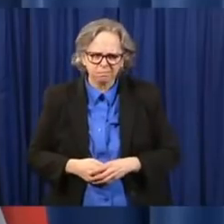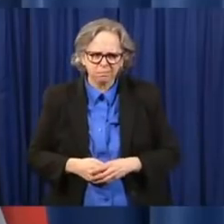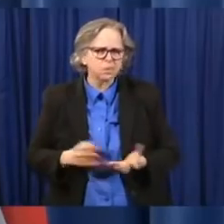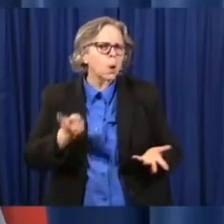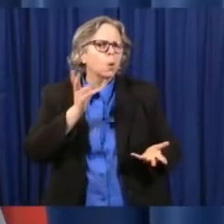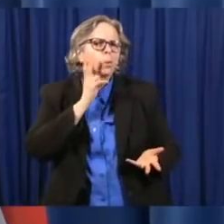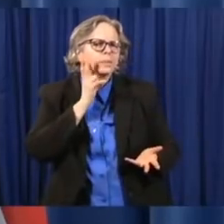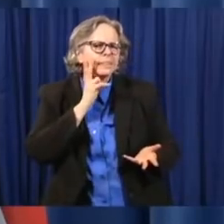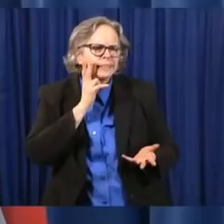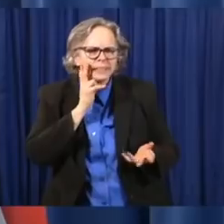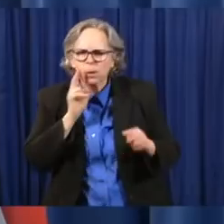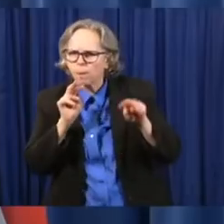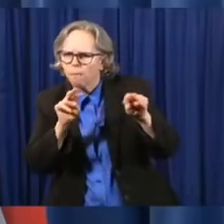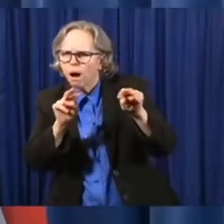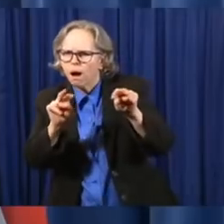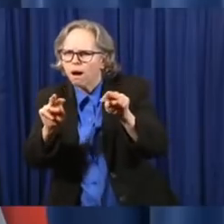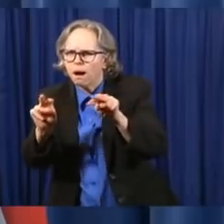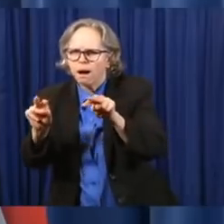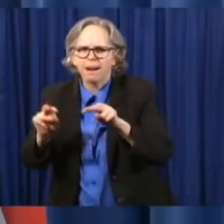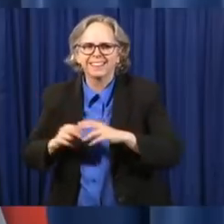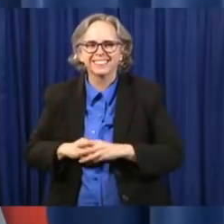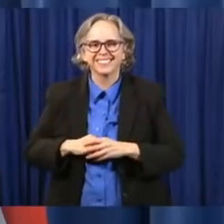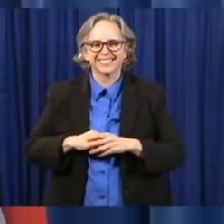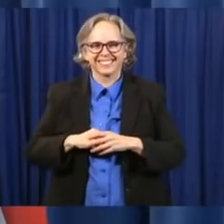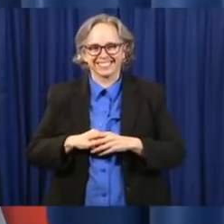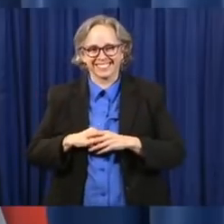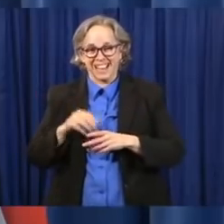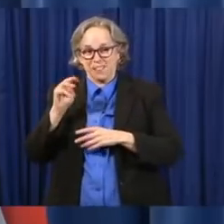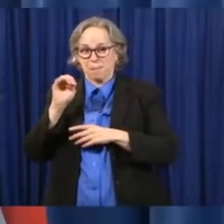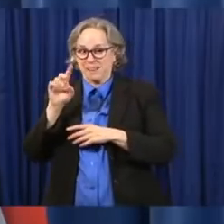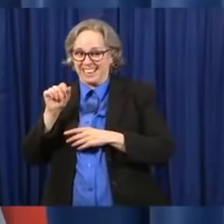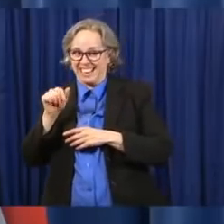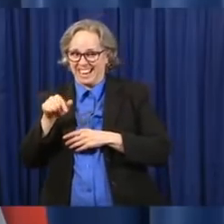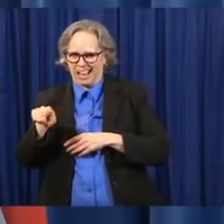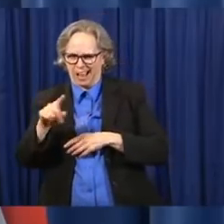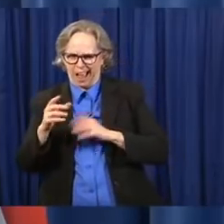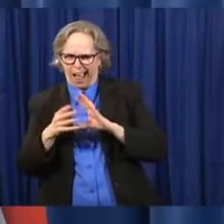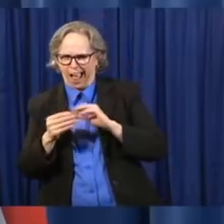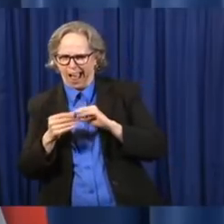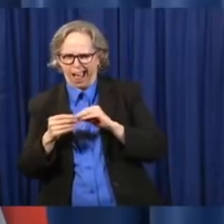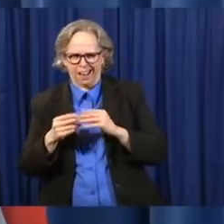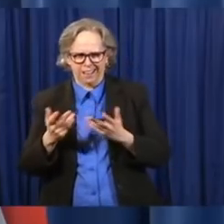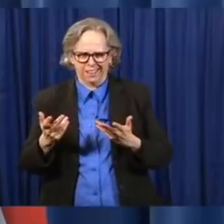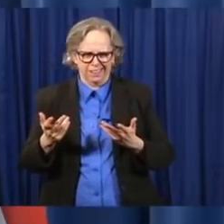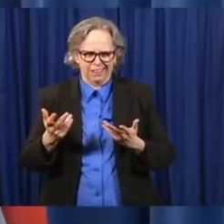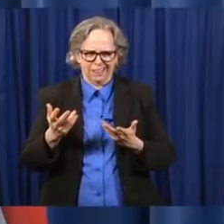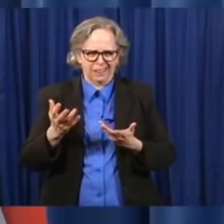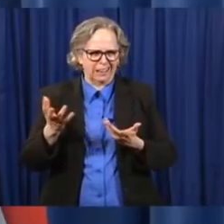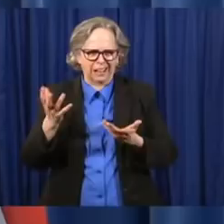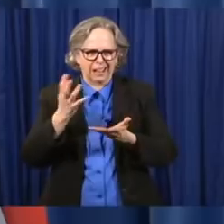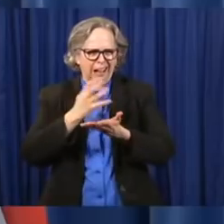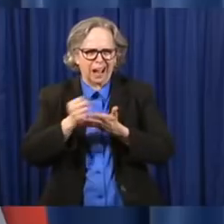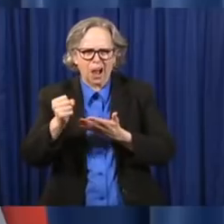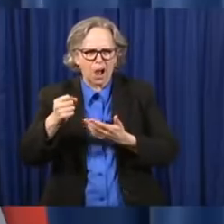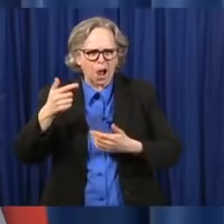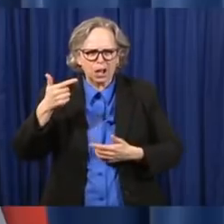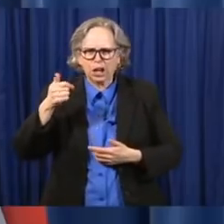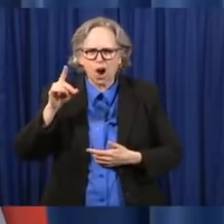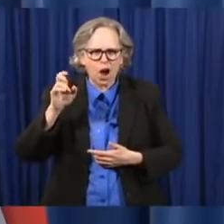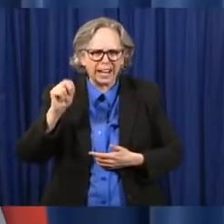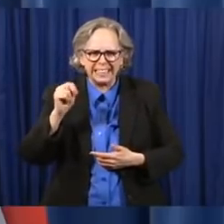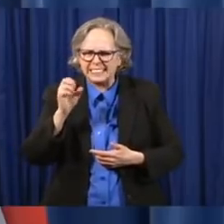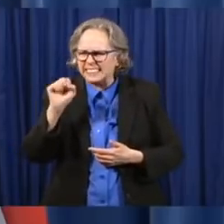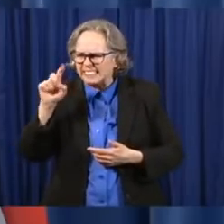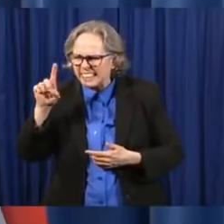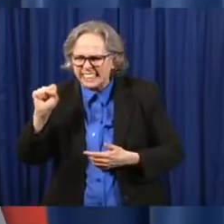been reported in the news media, a run on garden seeds, and people are planting gardens apparently at